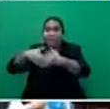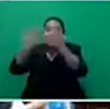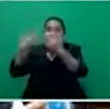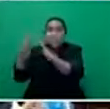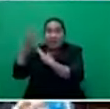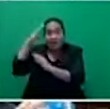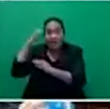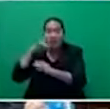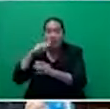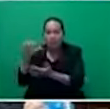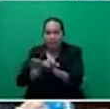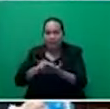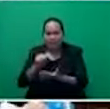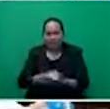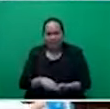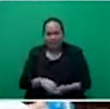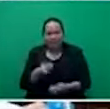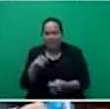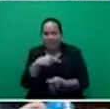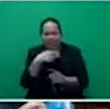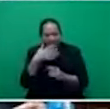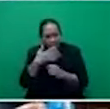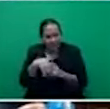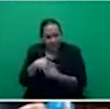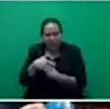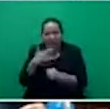those things. They don't tell you that.